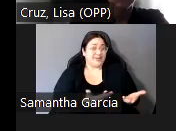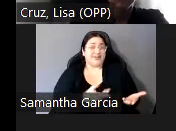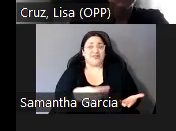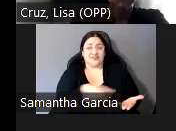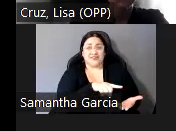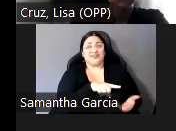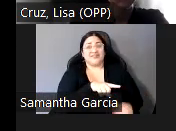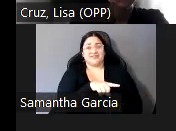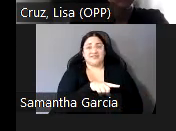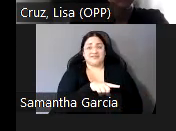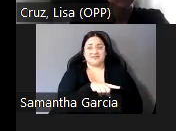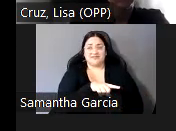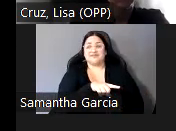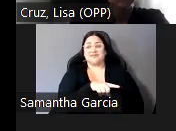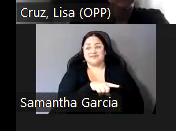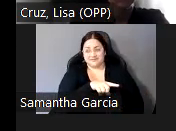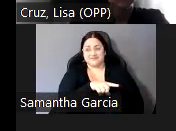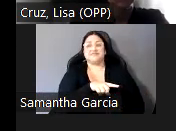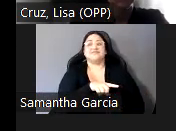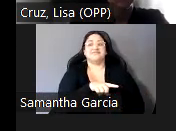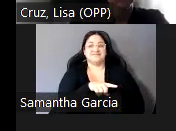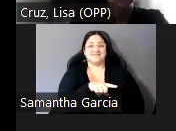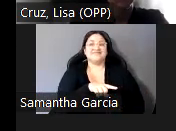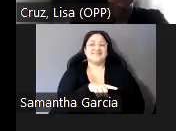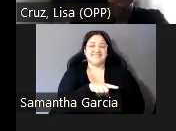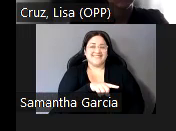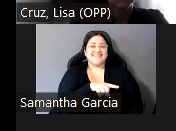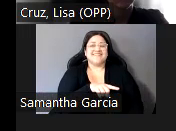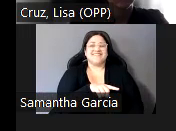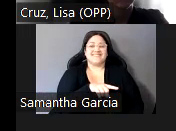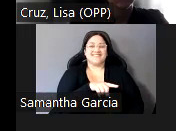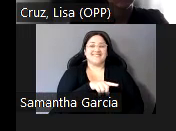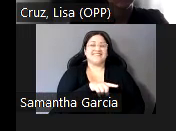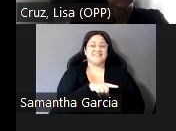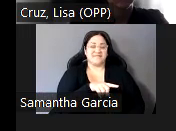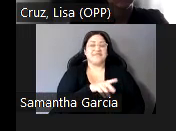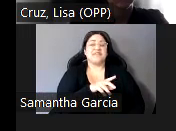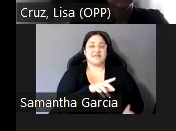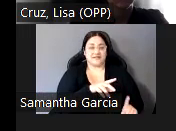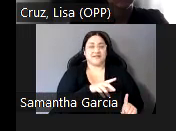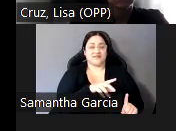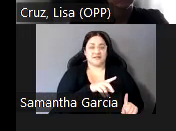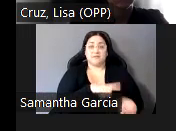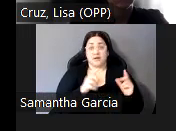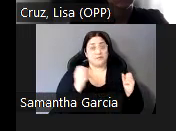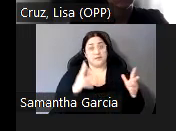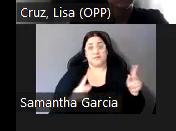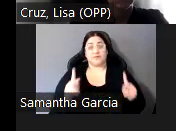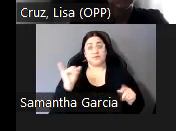around the world. So we're actually seeing a lot younger generation of people jumping into